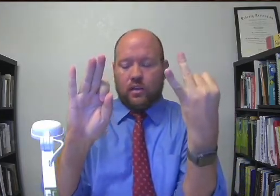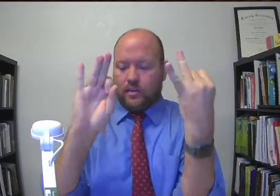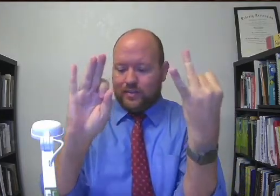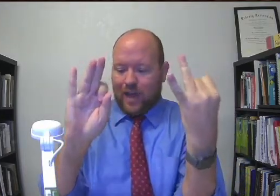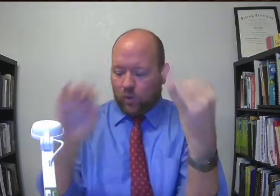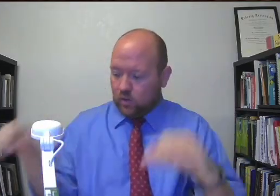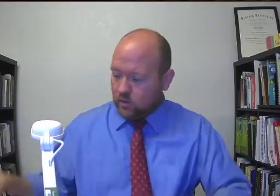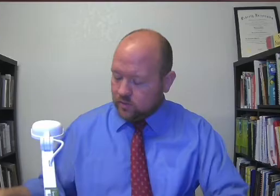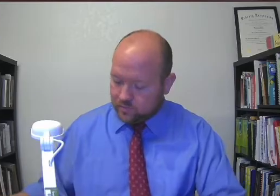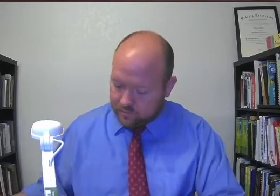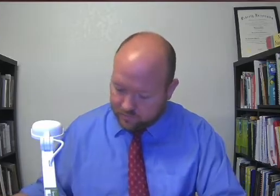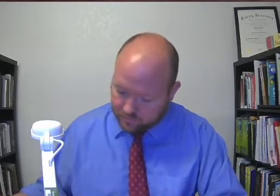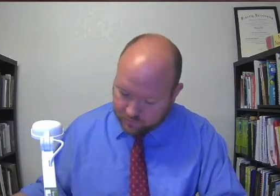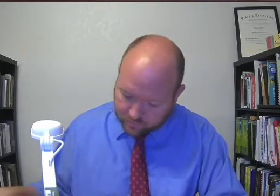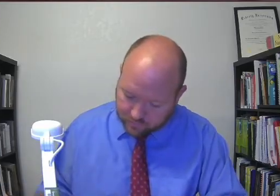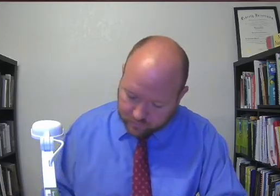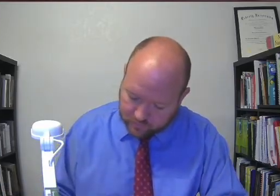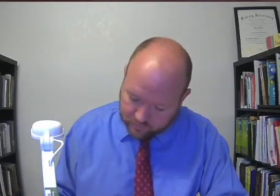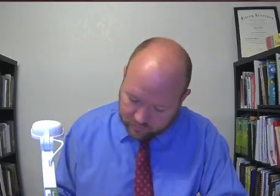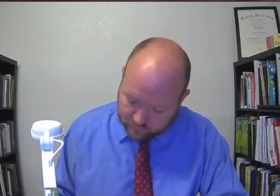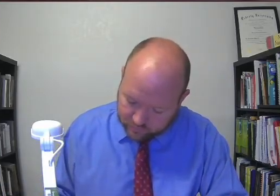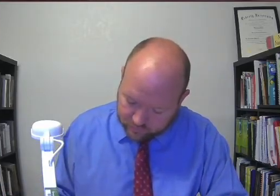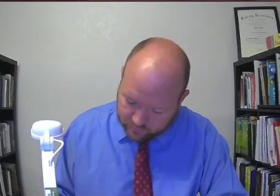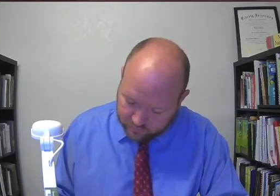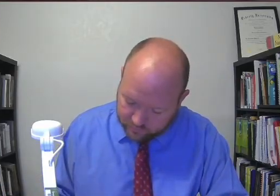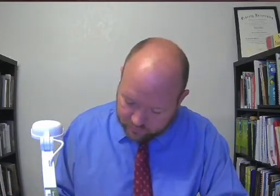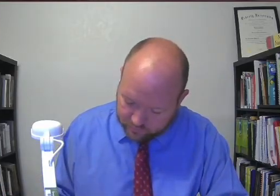T-ow-e-l. Towel.